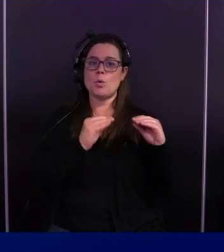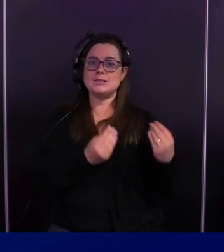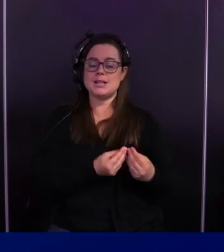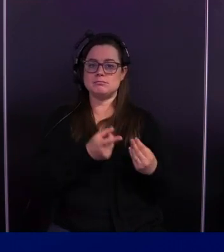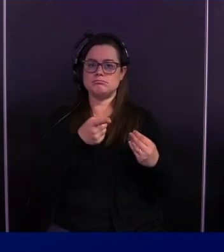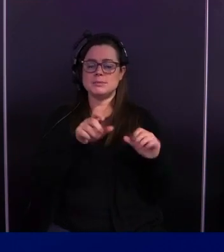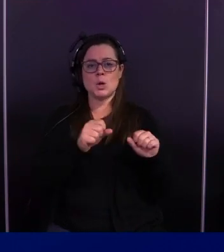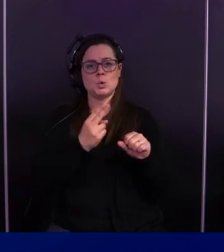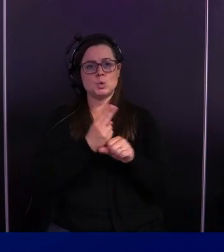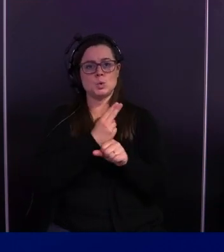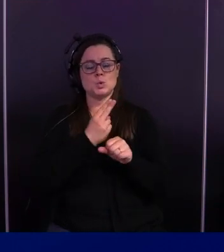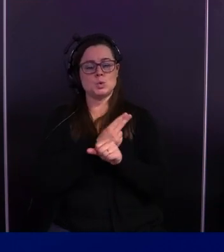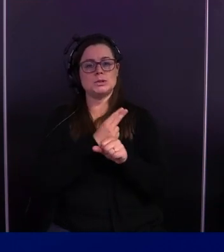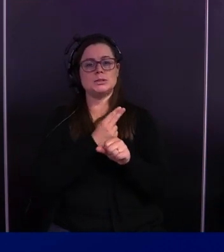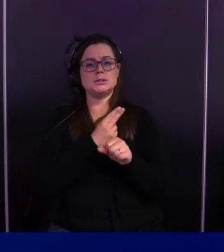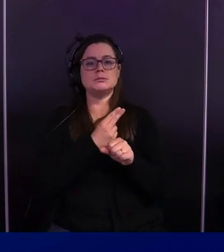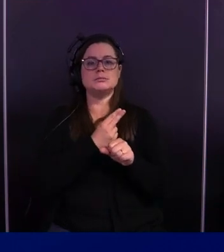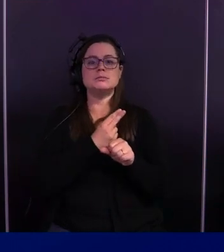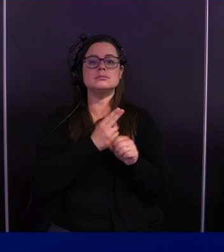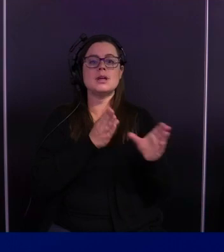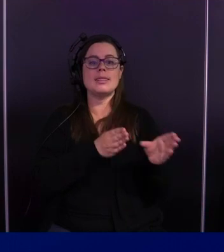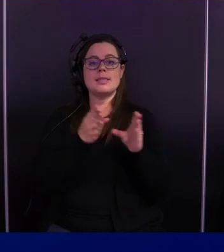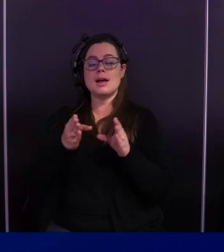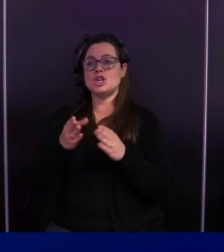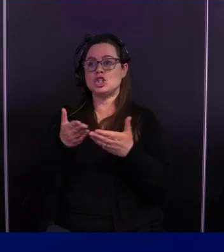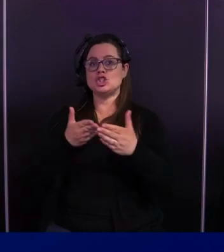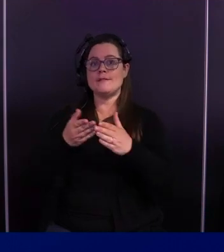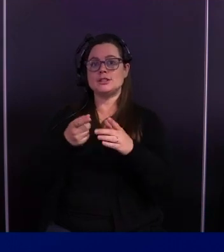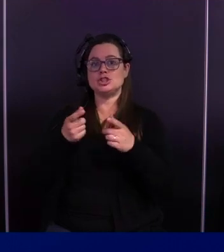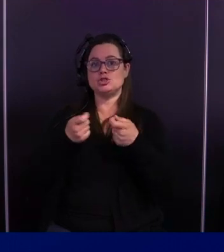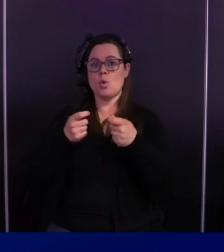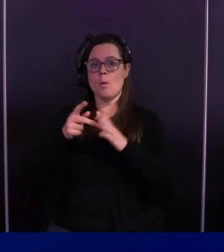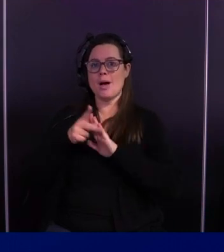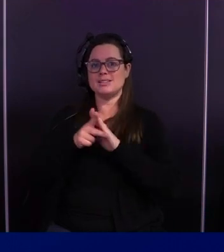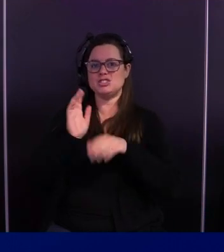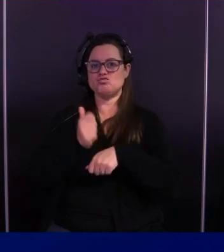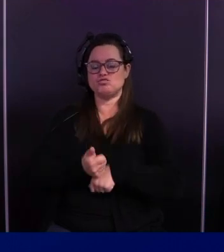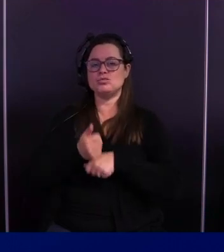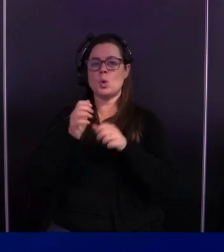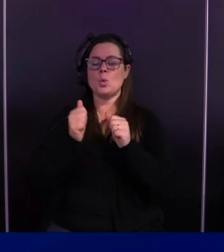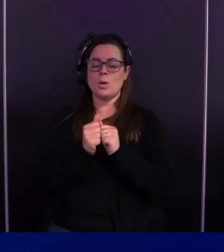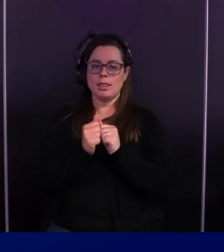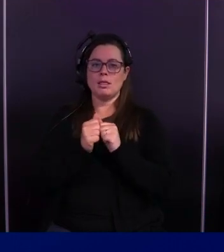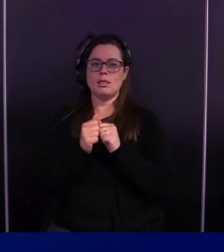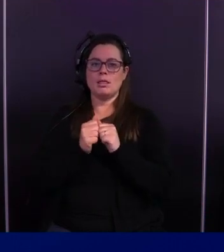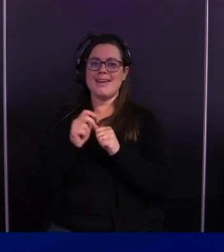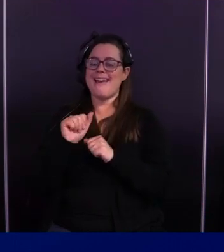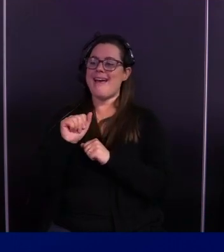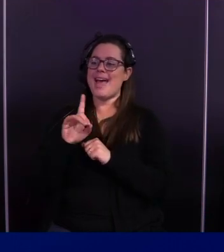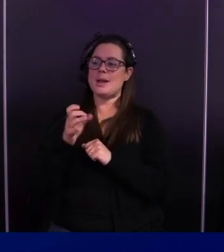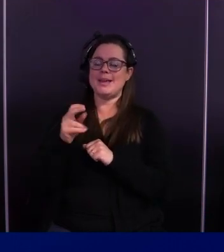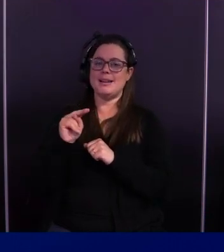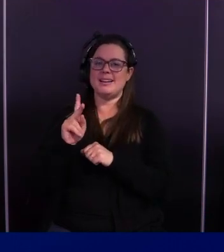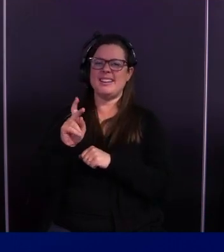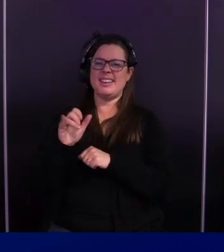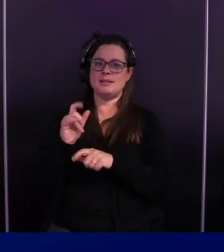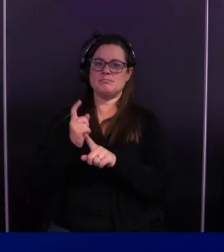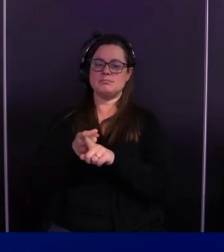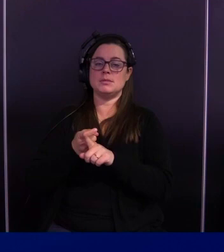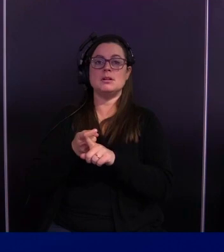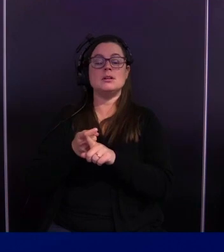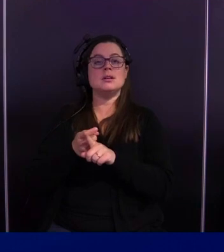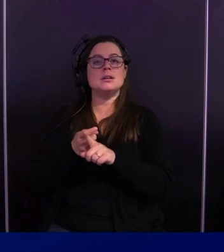can use, and then you can put service control policies around that with an admin key. So that you